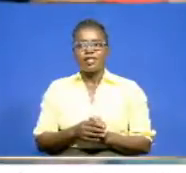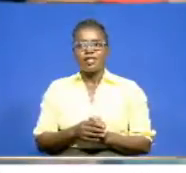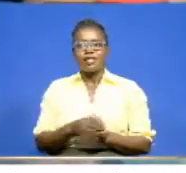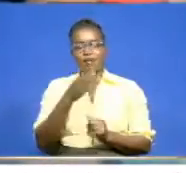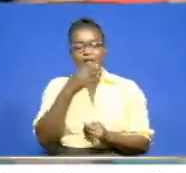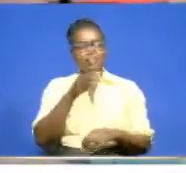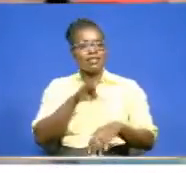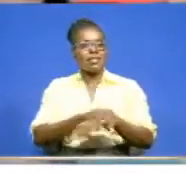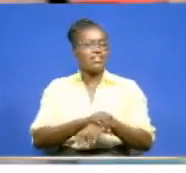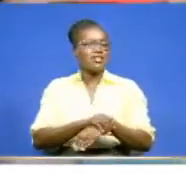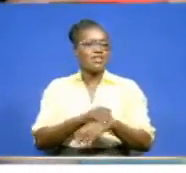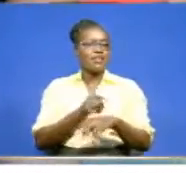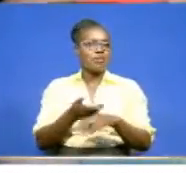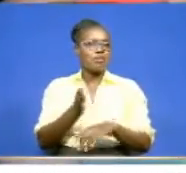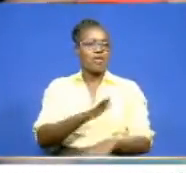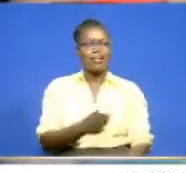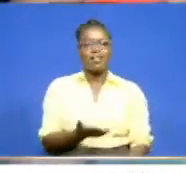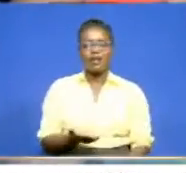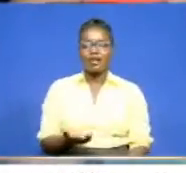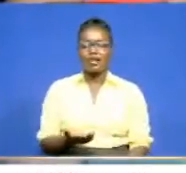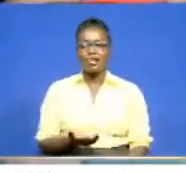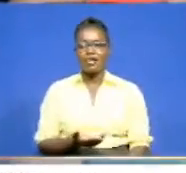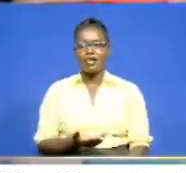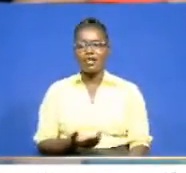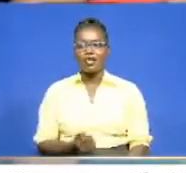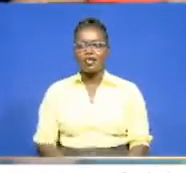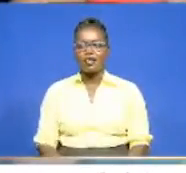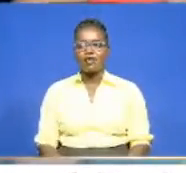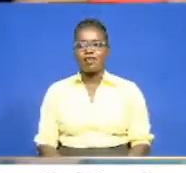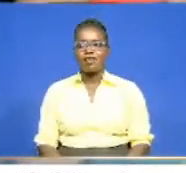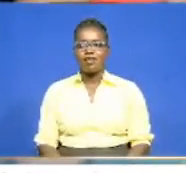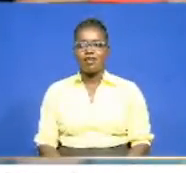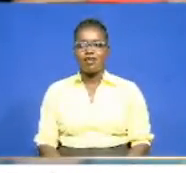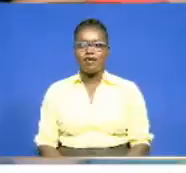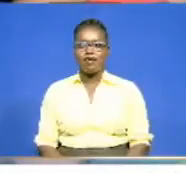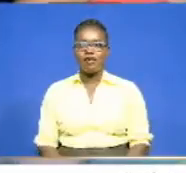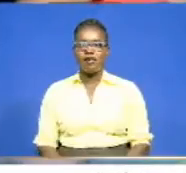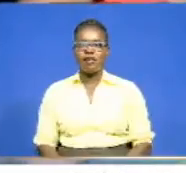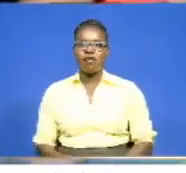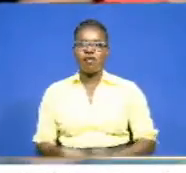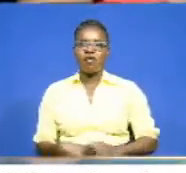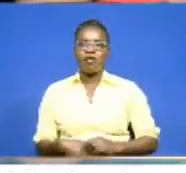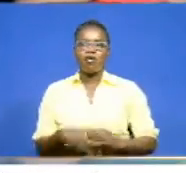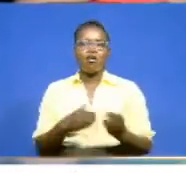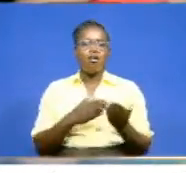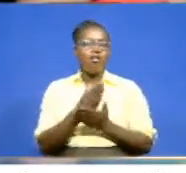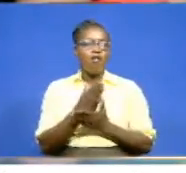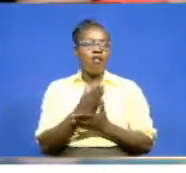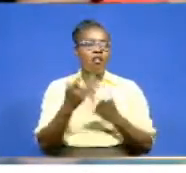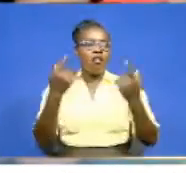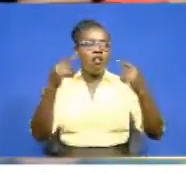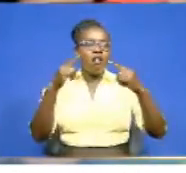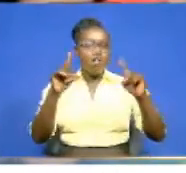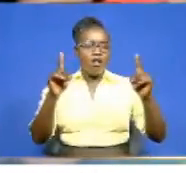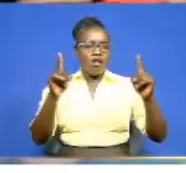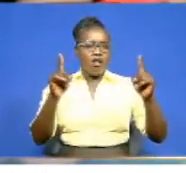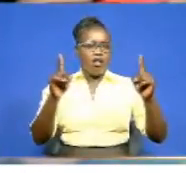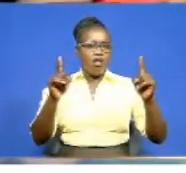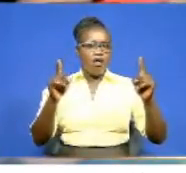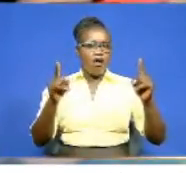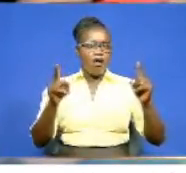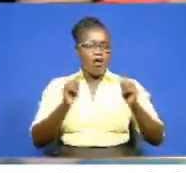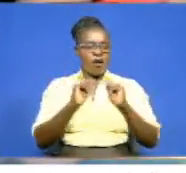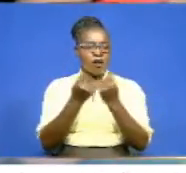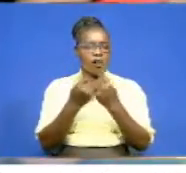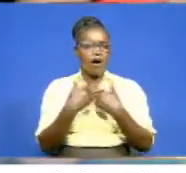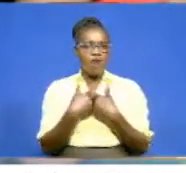Exactly. So anyway, back on the issue of course, ensuring that this line, this success, that we have even teams